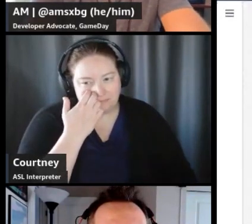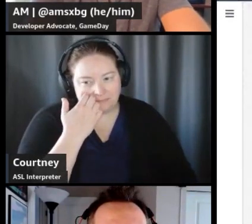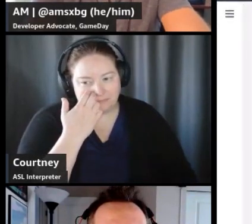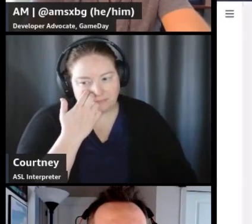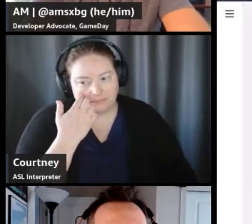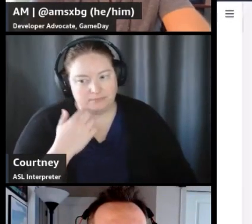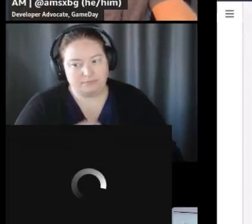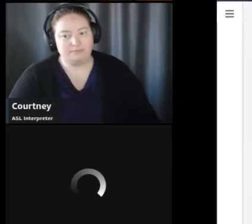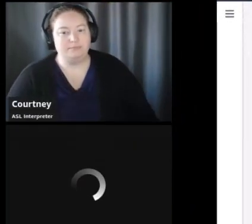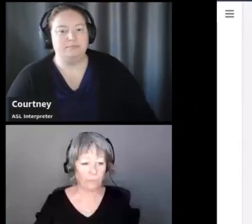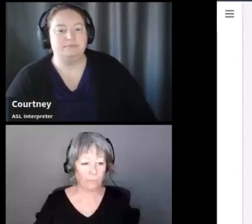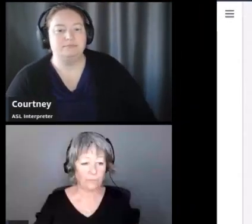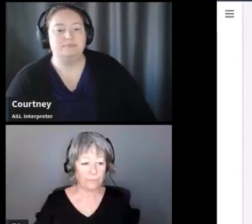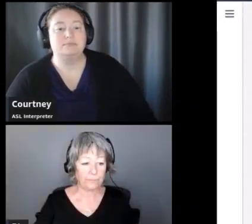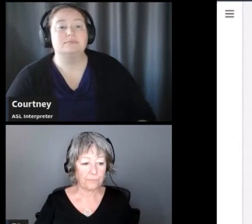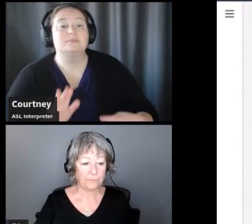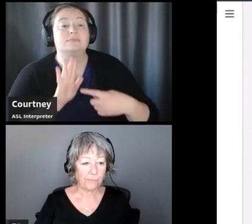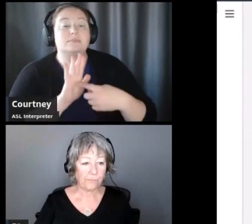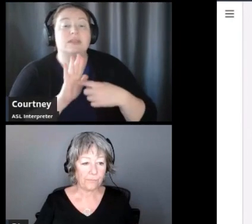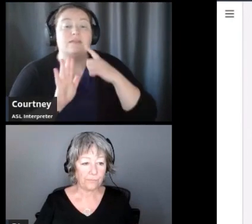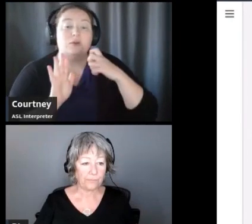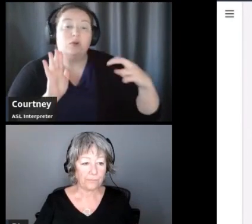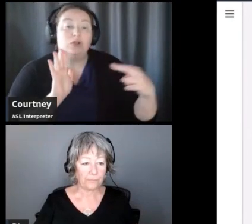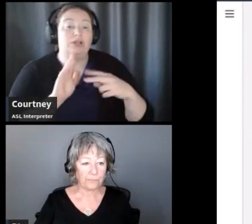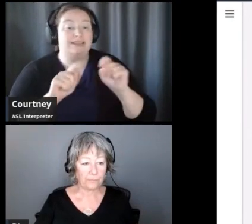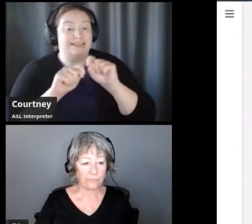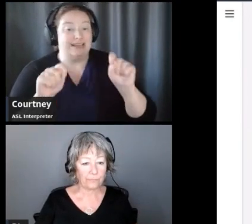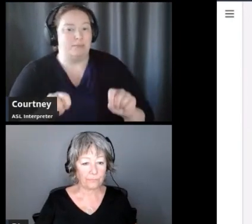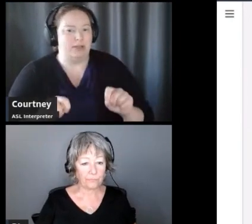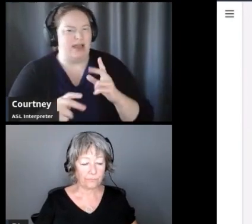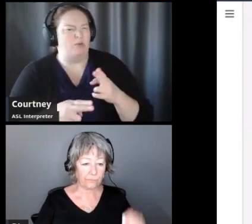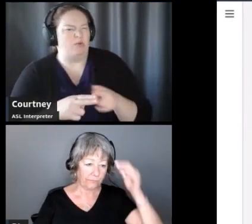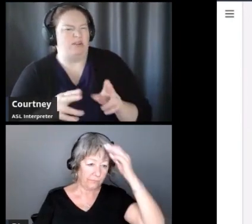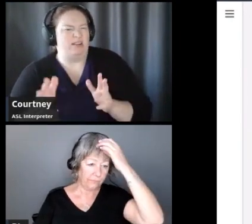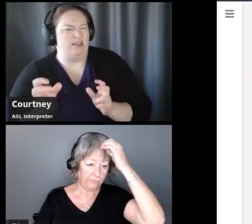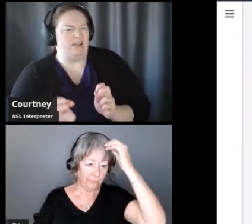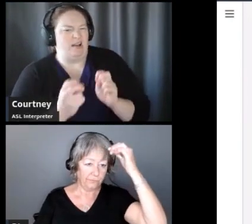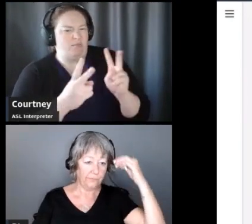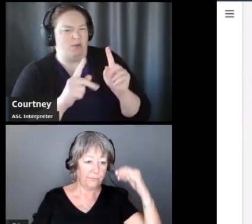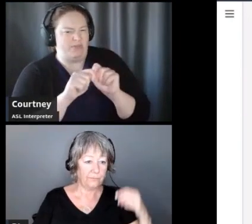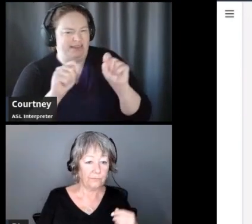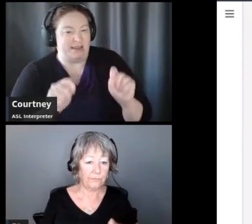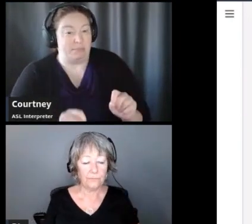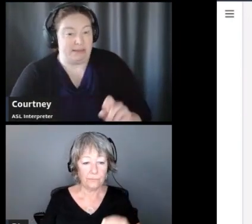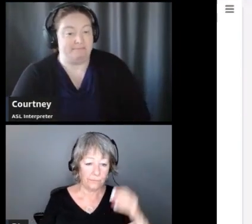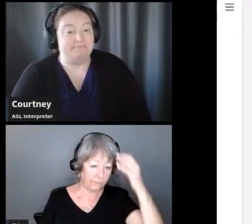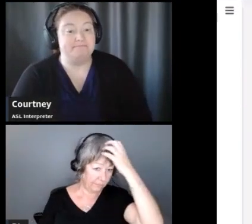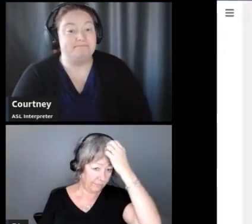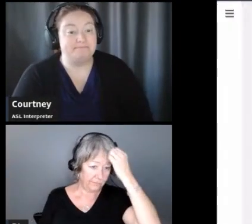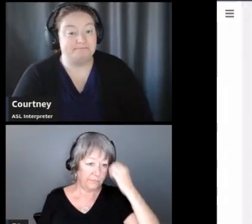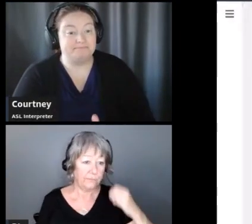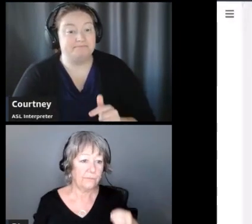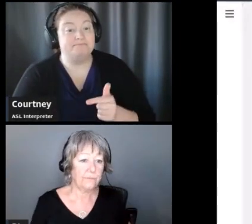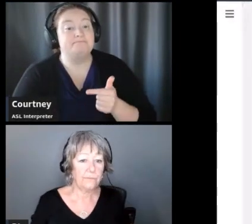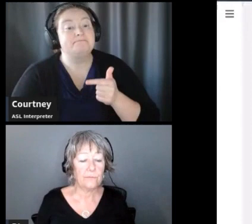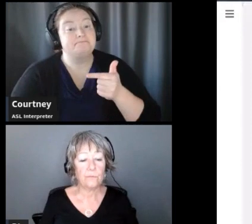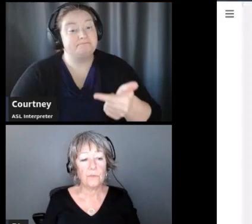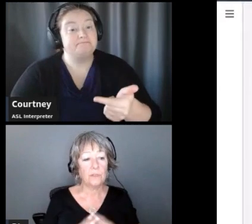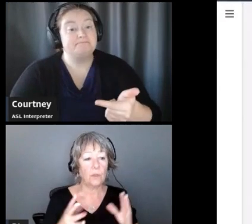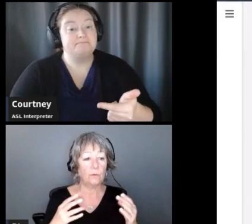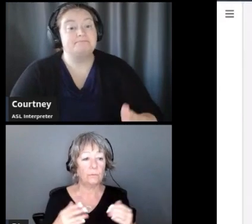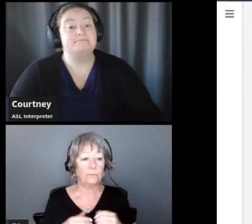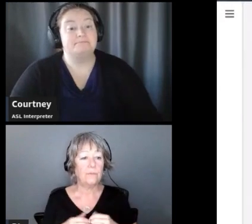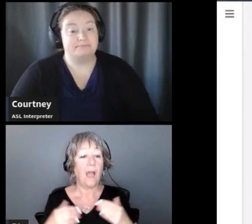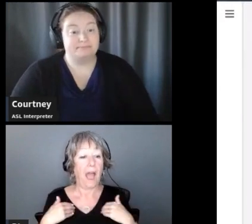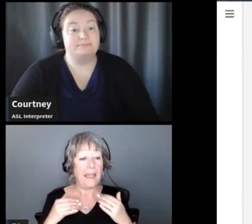demo. If you look at the template piece, I'll just quickly upload the template. So I have this template fairly ready. I can show